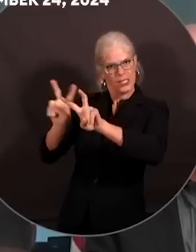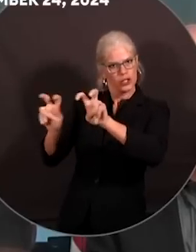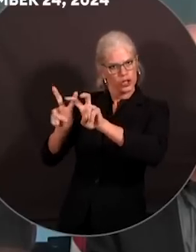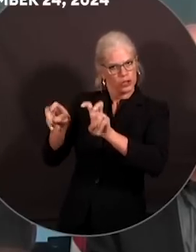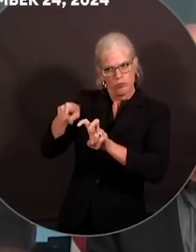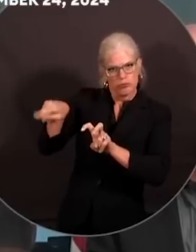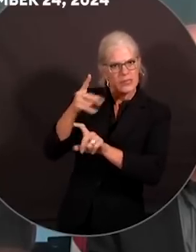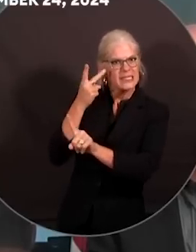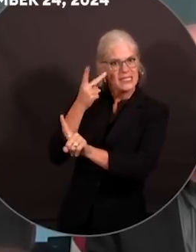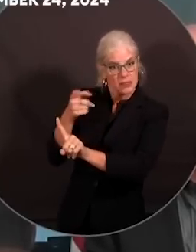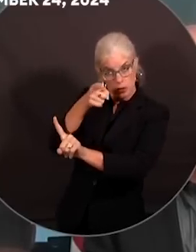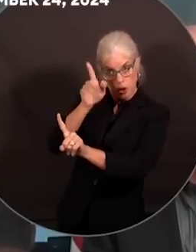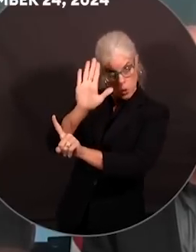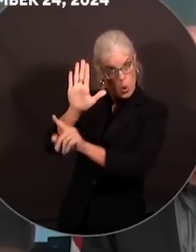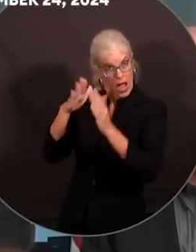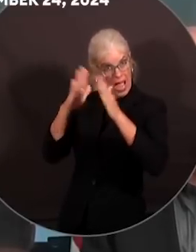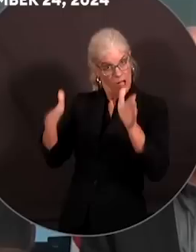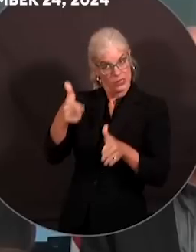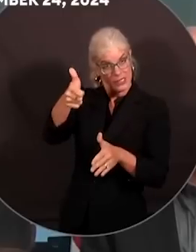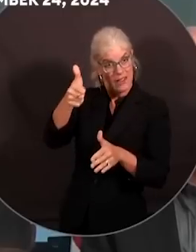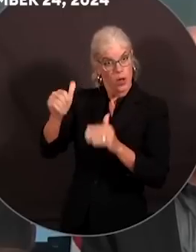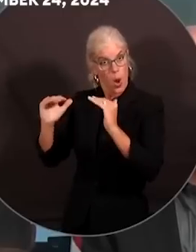shelter status information at